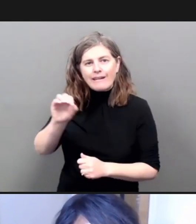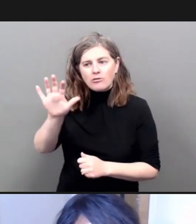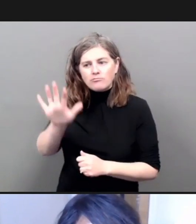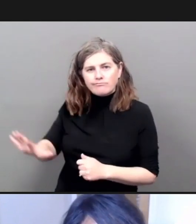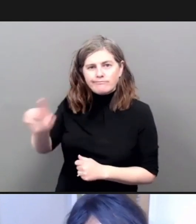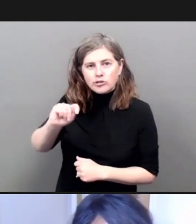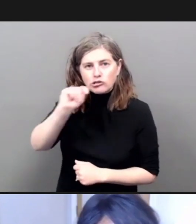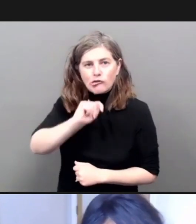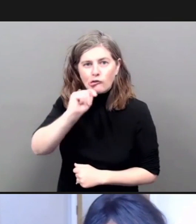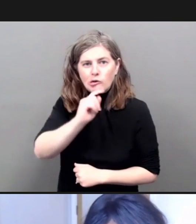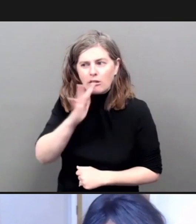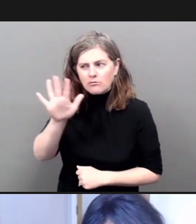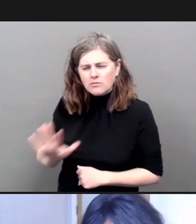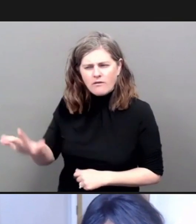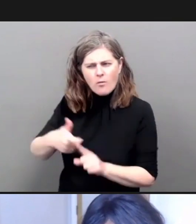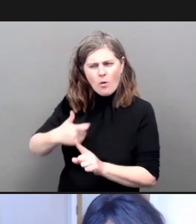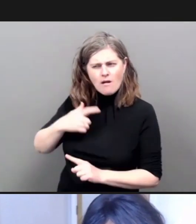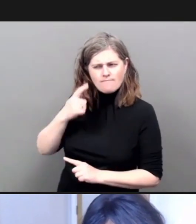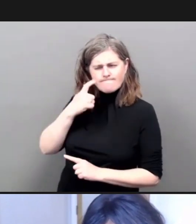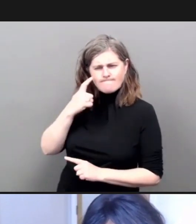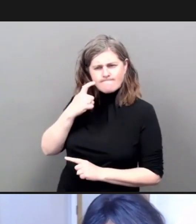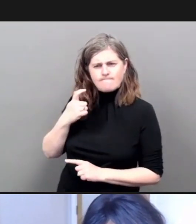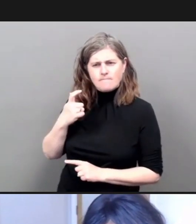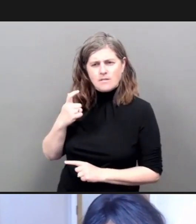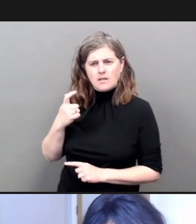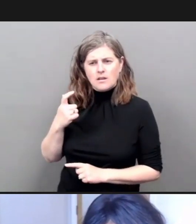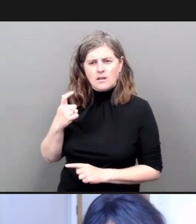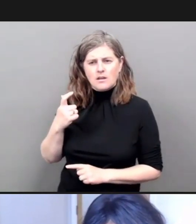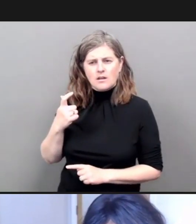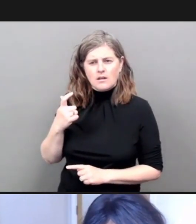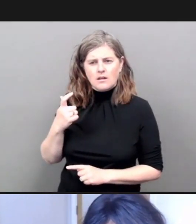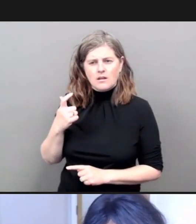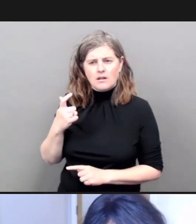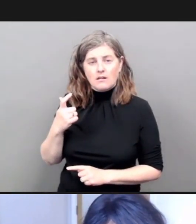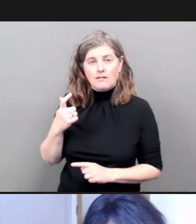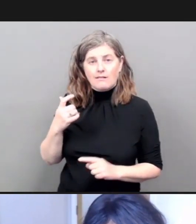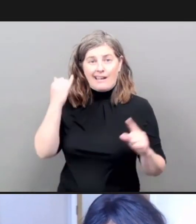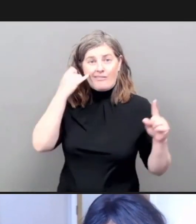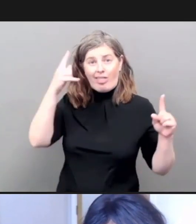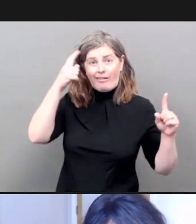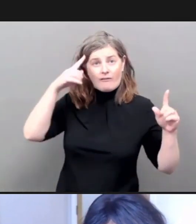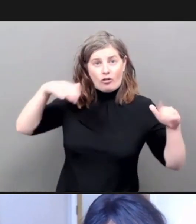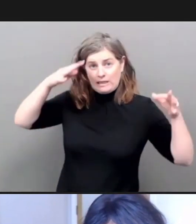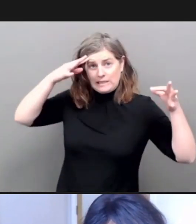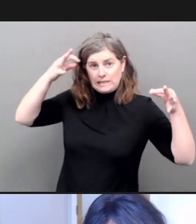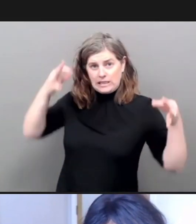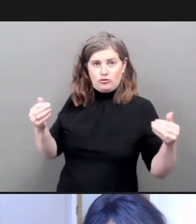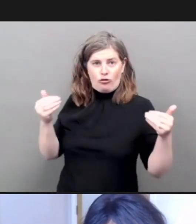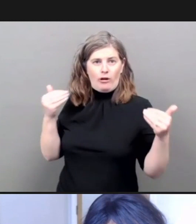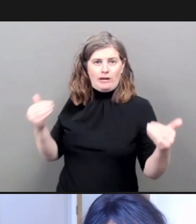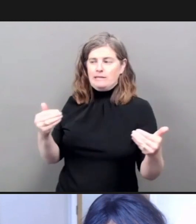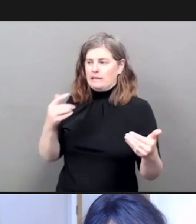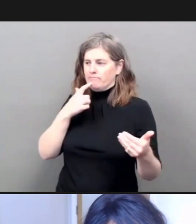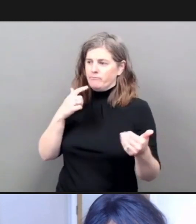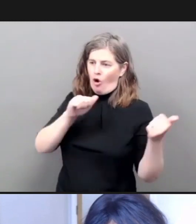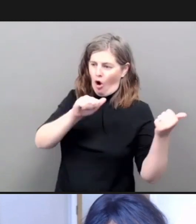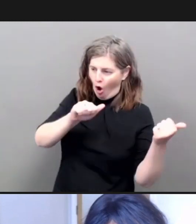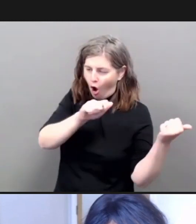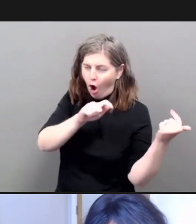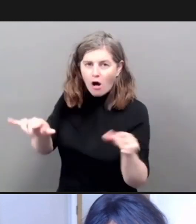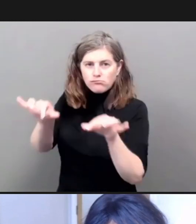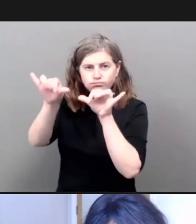what I gather, essentially, had the sort of governor not decided to just sort of say everyone's going to remain